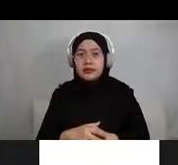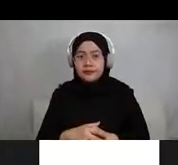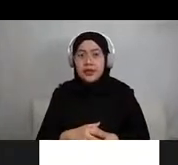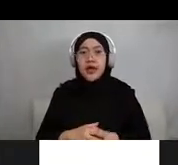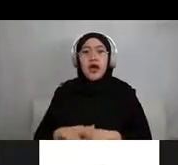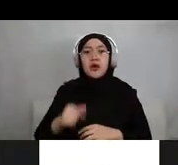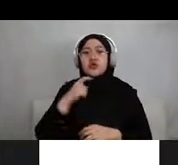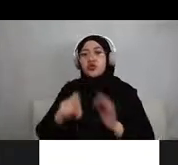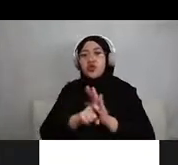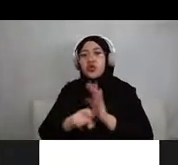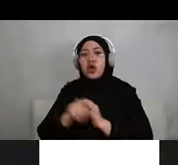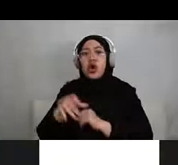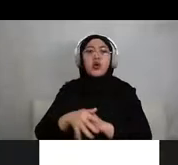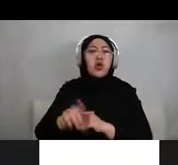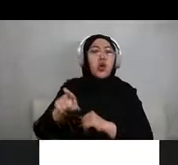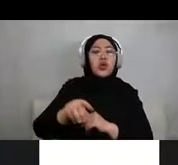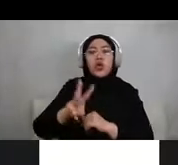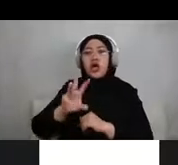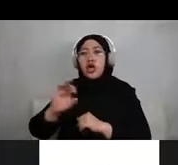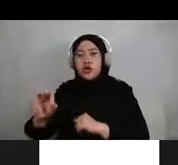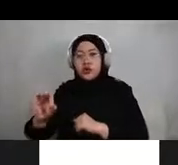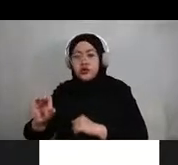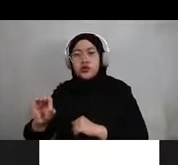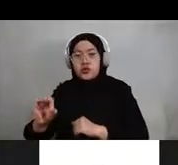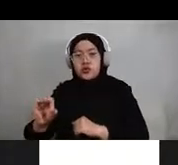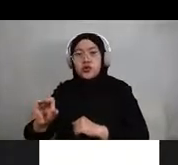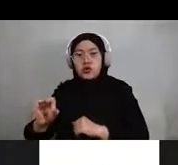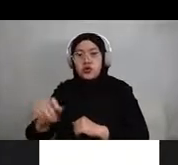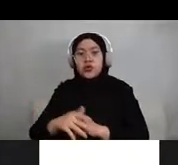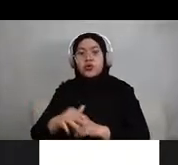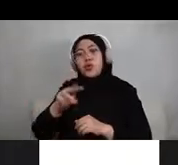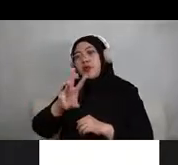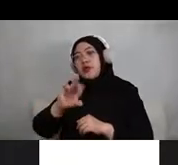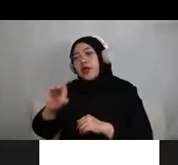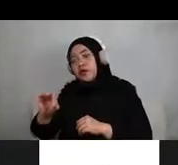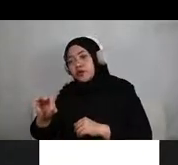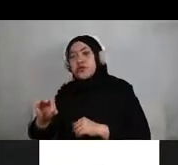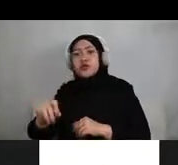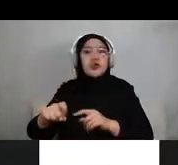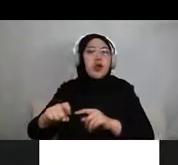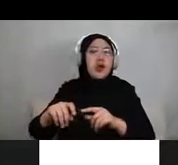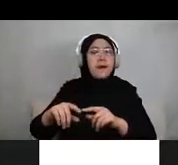8 years, in a city like TransJakarta, they can have almost